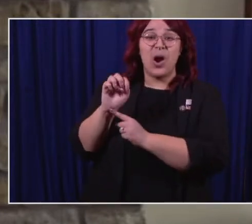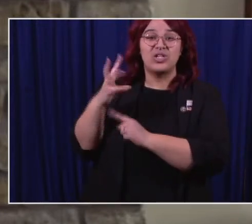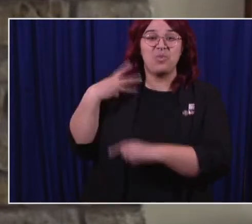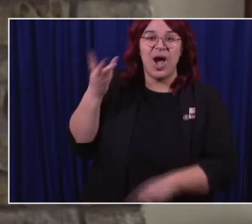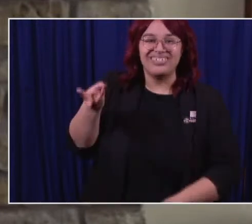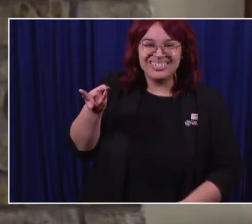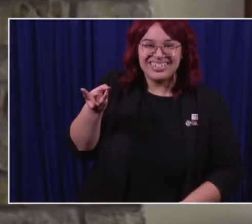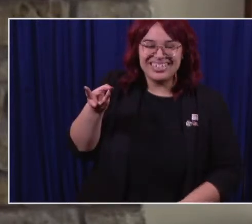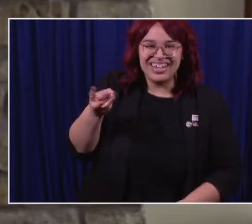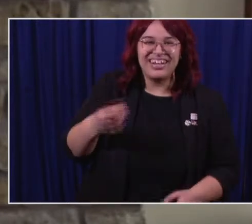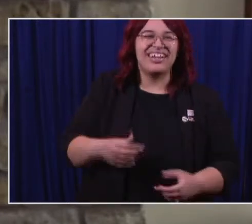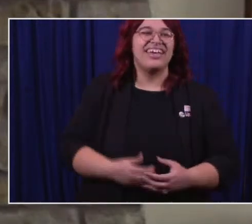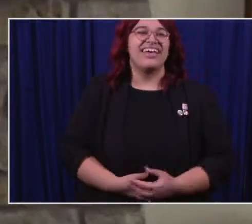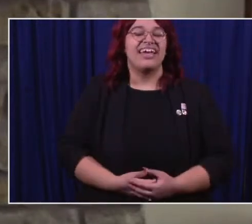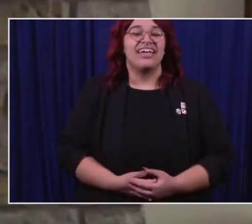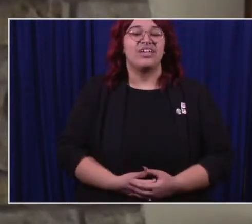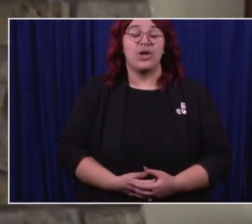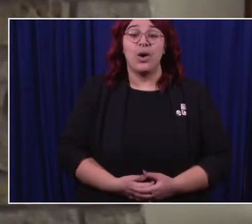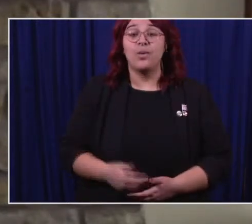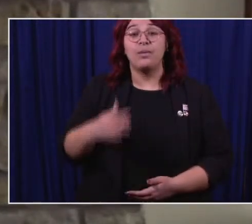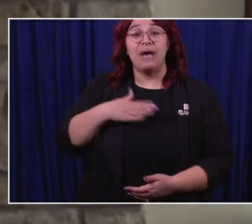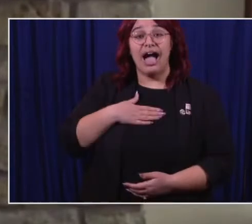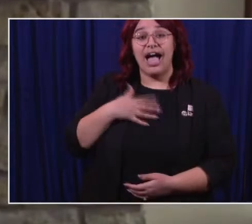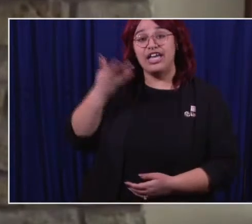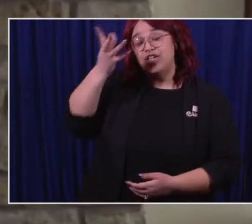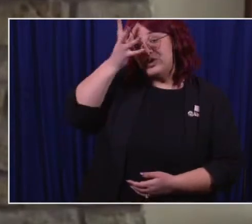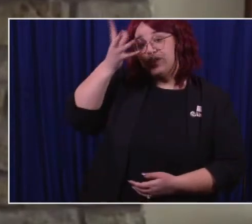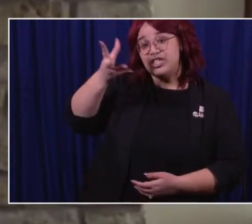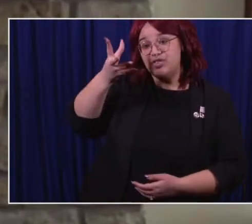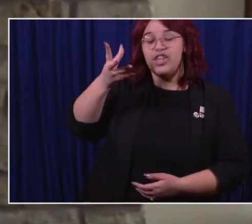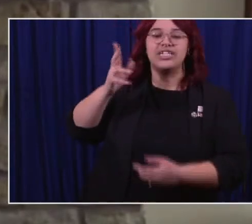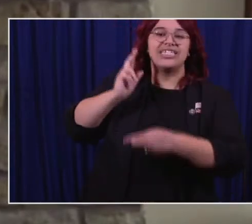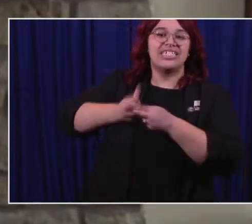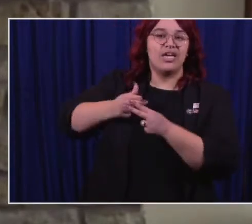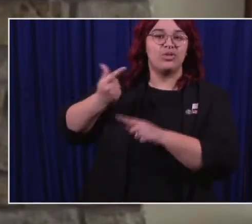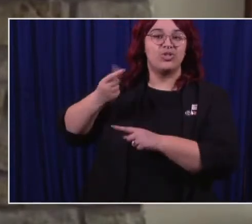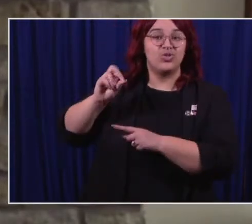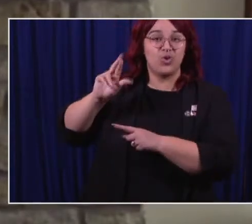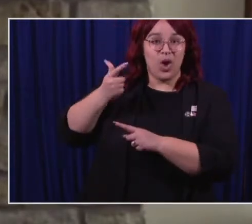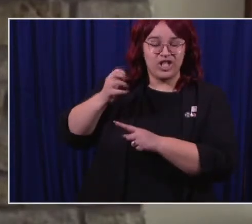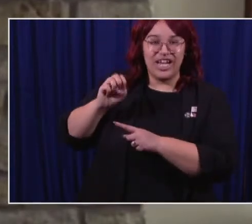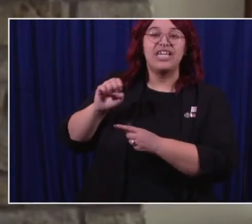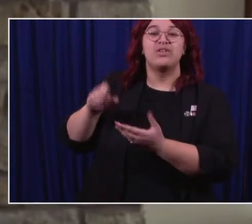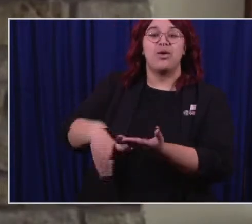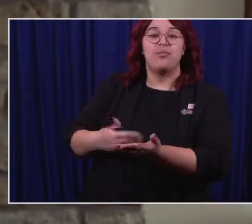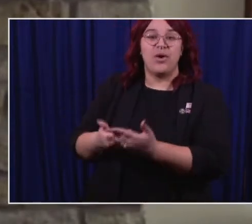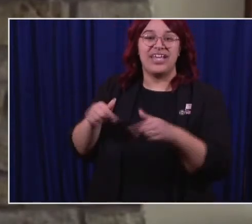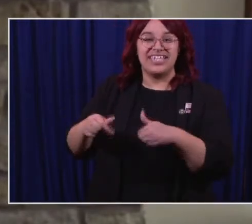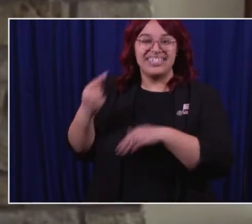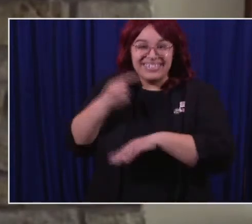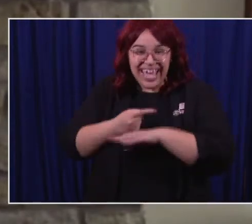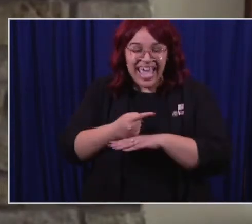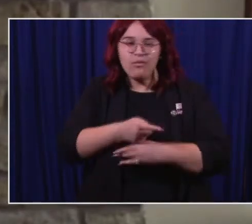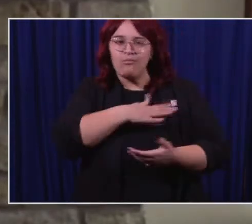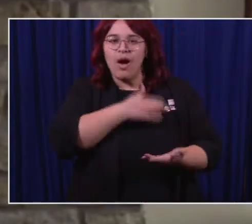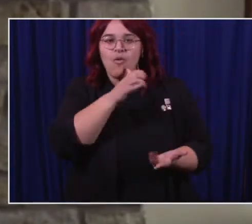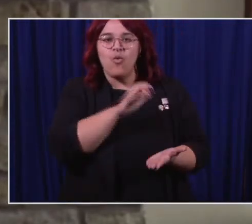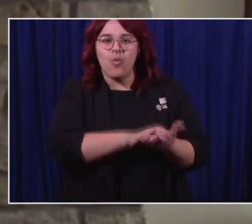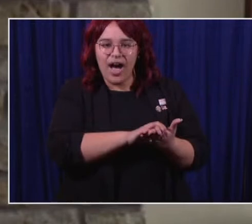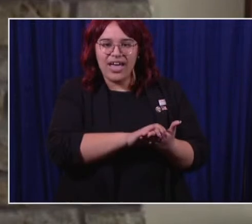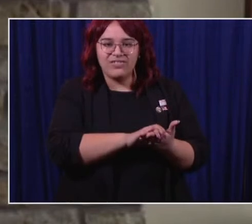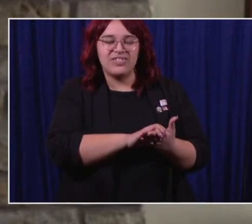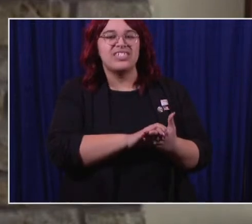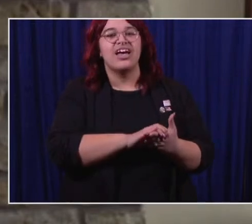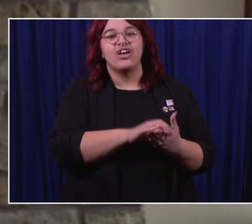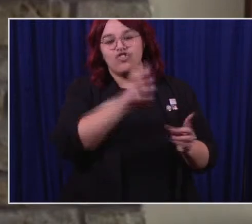our family. My grandfather was named George. He was also born on this day, and Fran's grandmother Martha